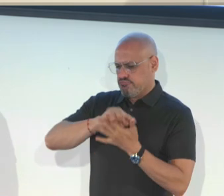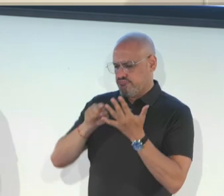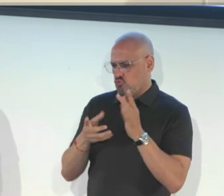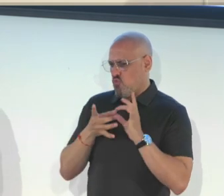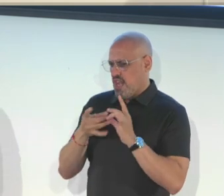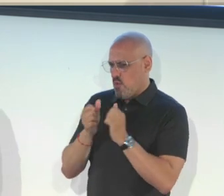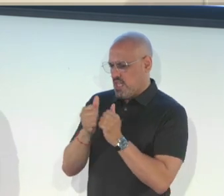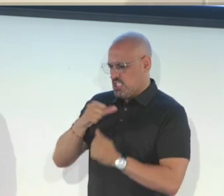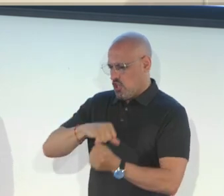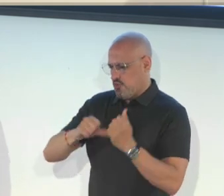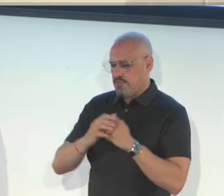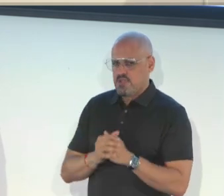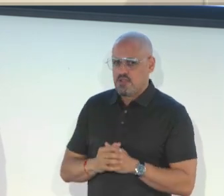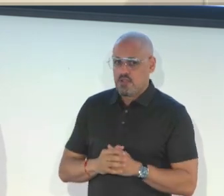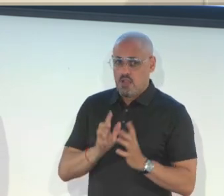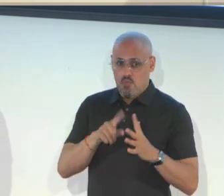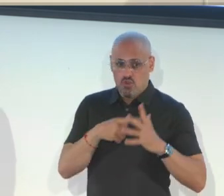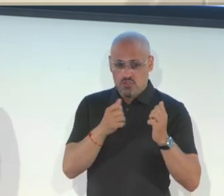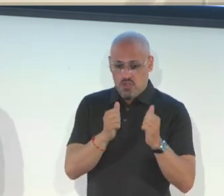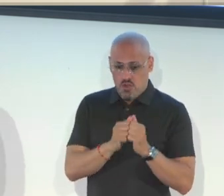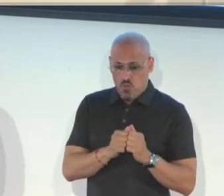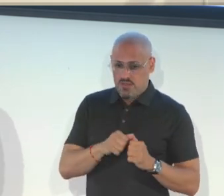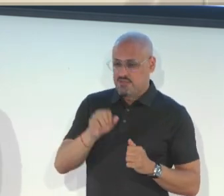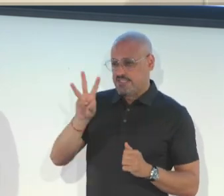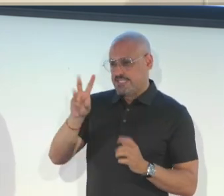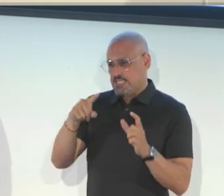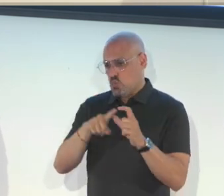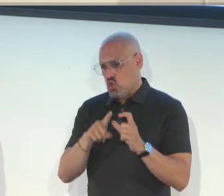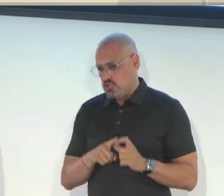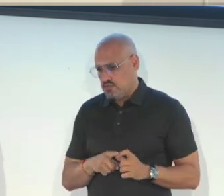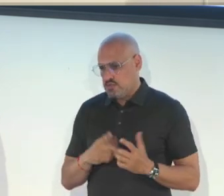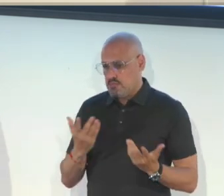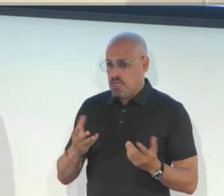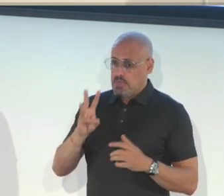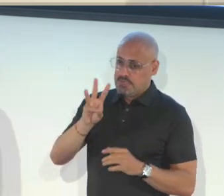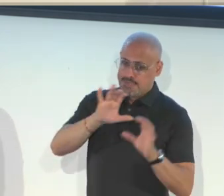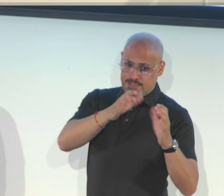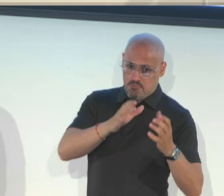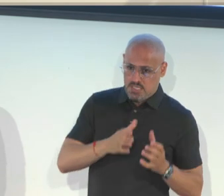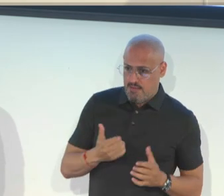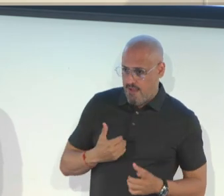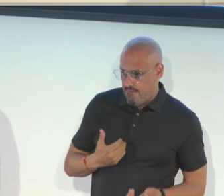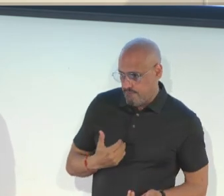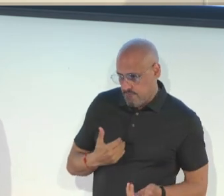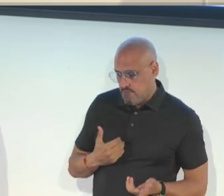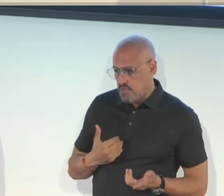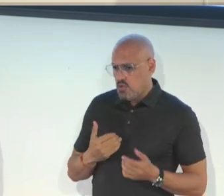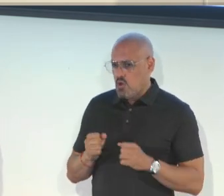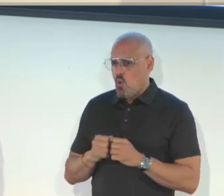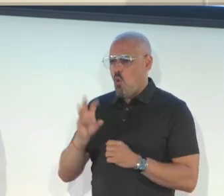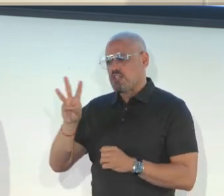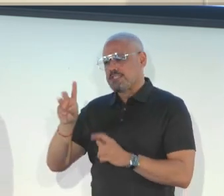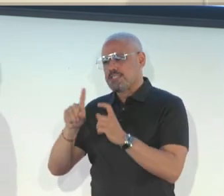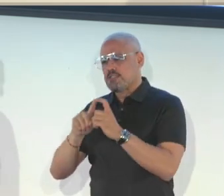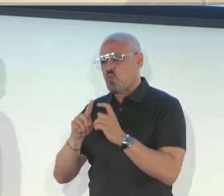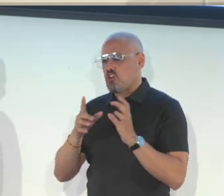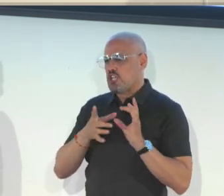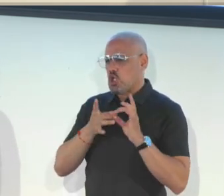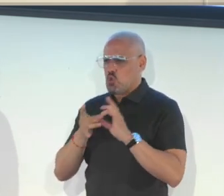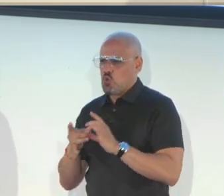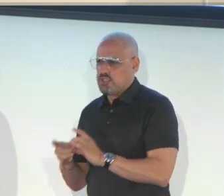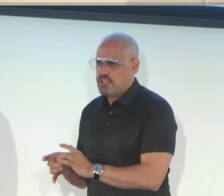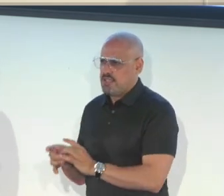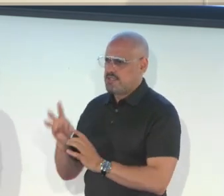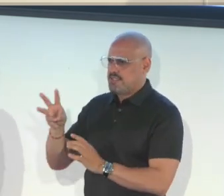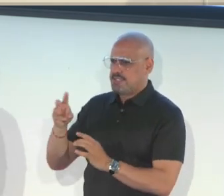one another, well, we could start with, well, there's six words. Maybe it's six dimensions. Or there's 6 word associations and